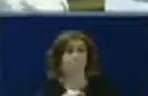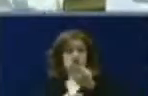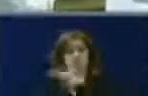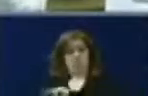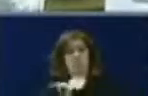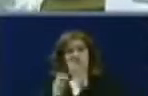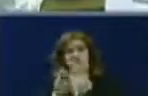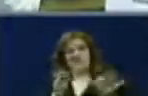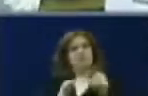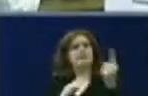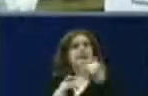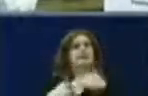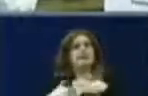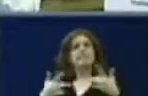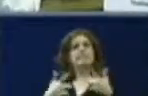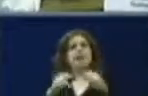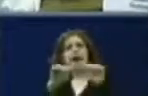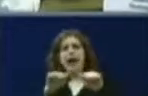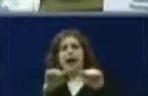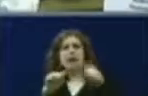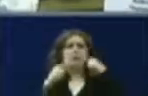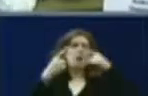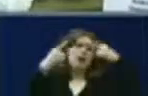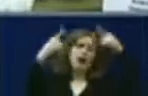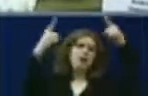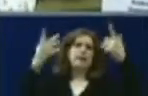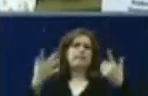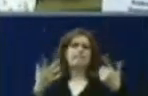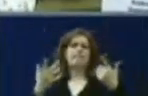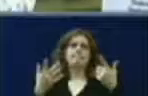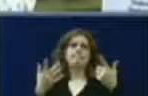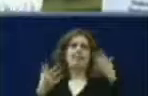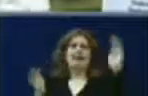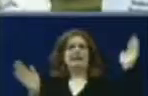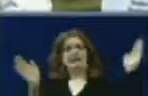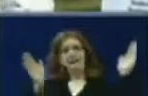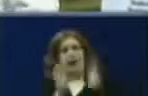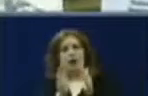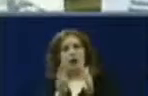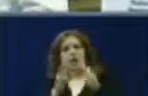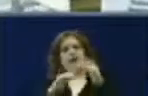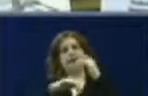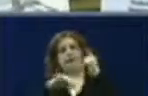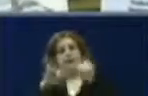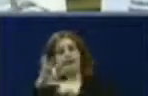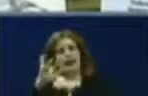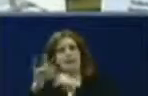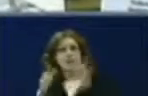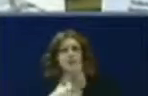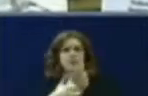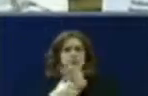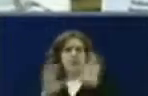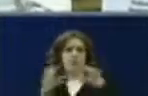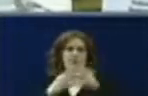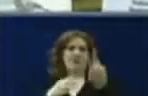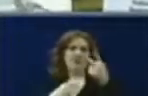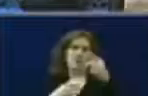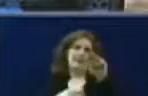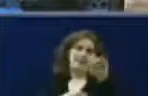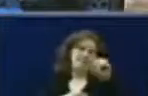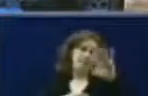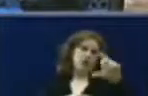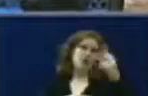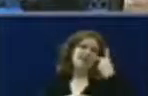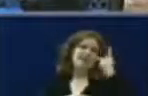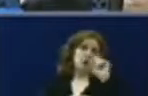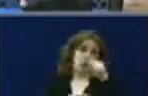statement, something about equitable outcomes, narrowing the gaps between the groups, and the second one is a metric so that you can see